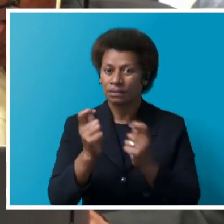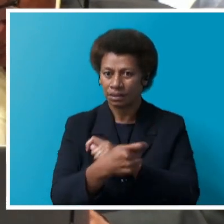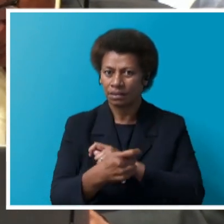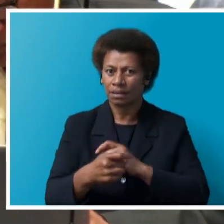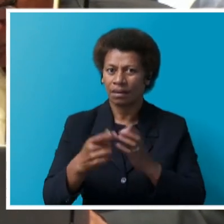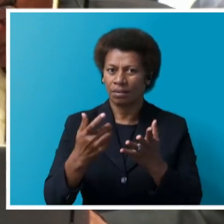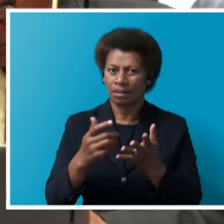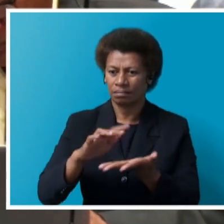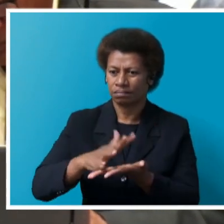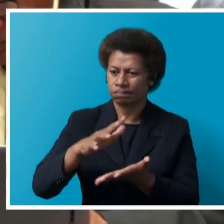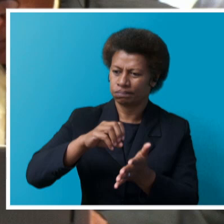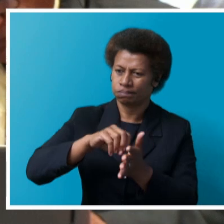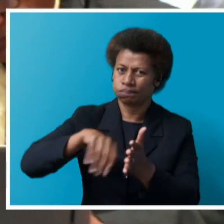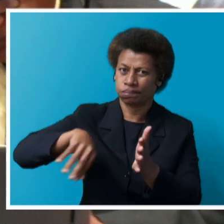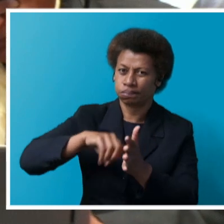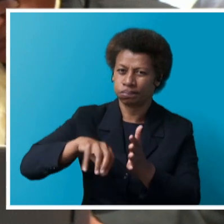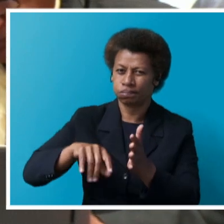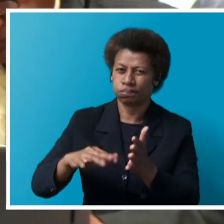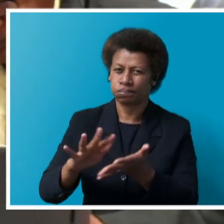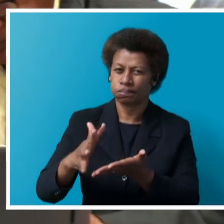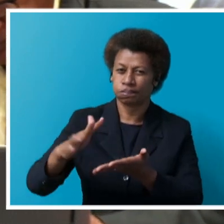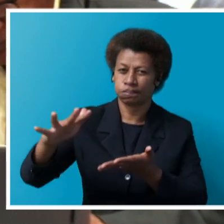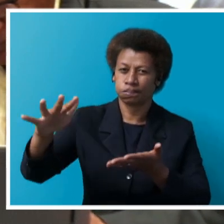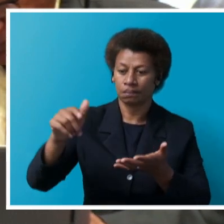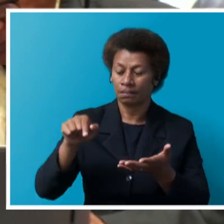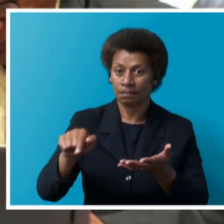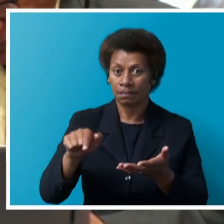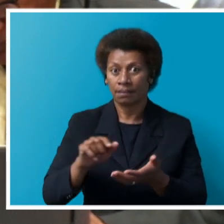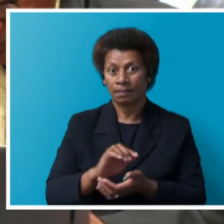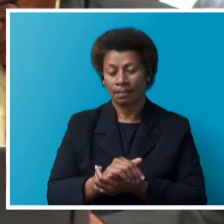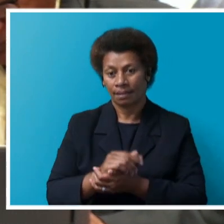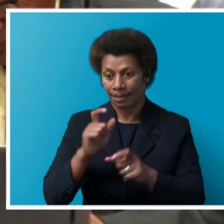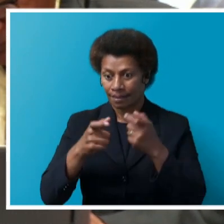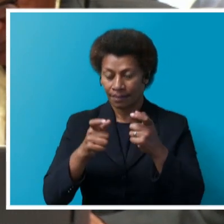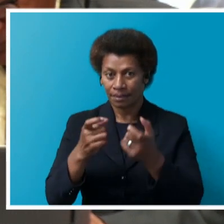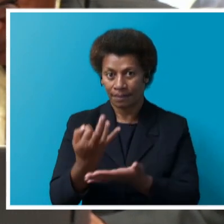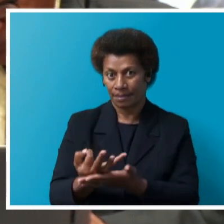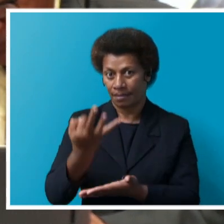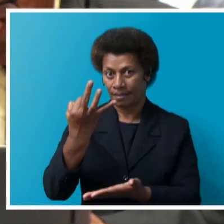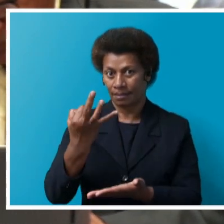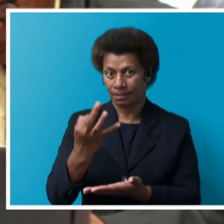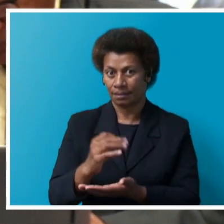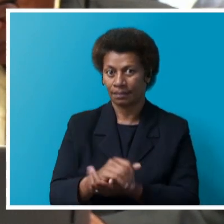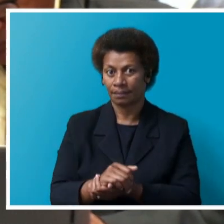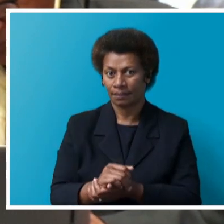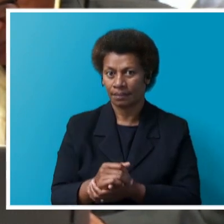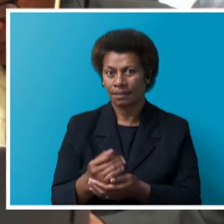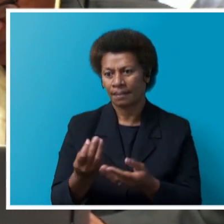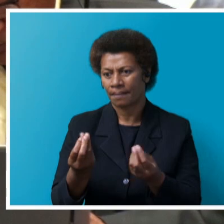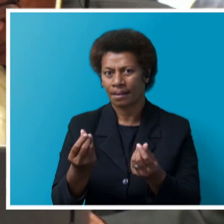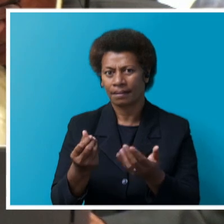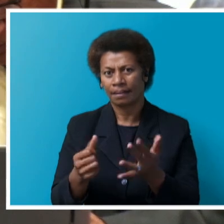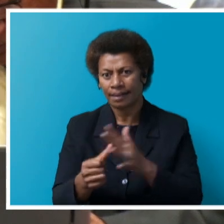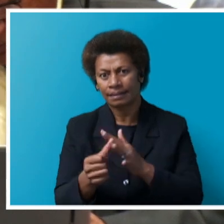targets grant us conditional access to climate finance, yet accessing these funds remains a